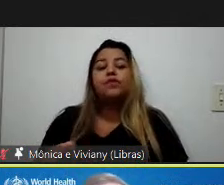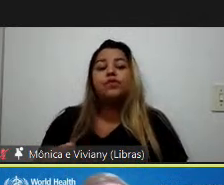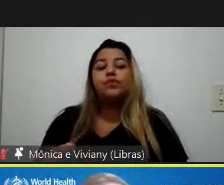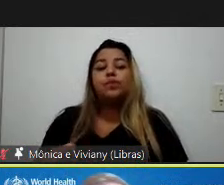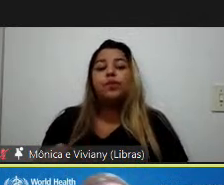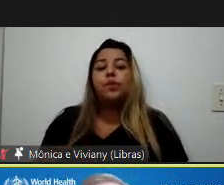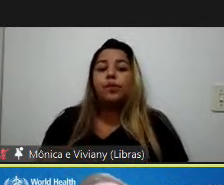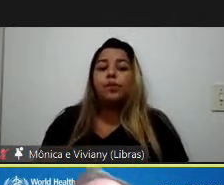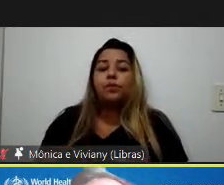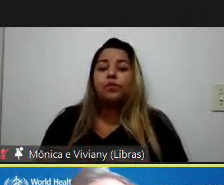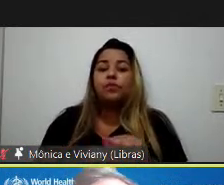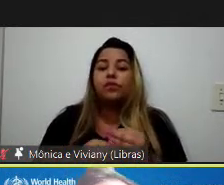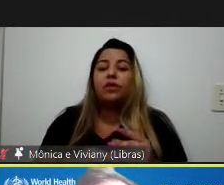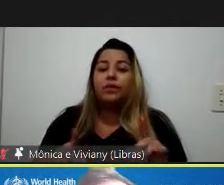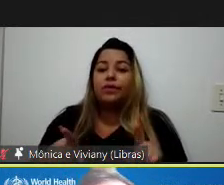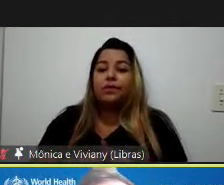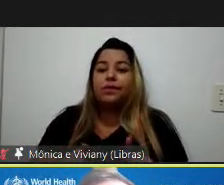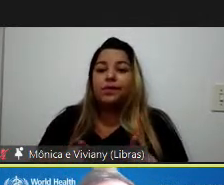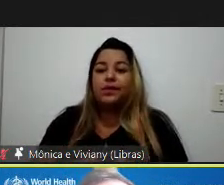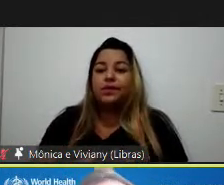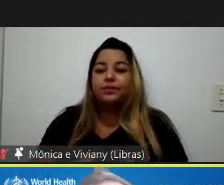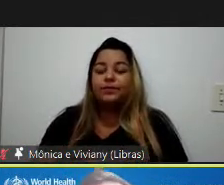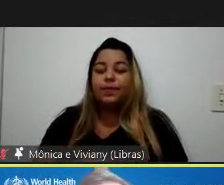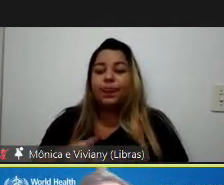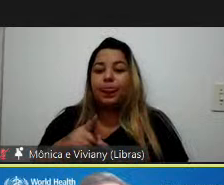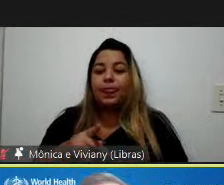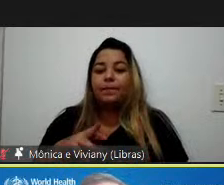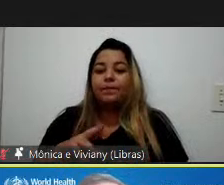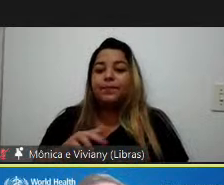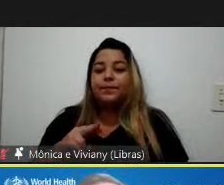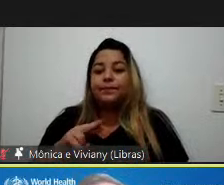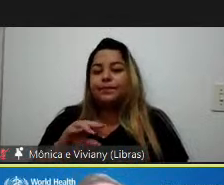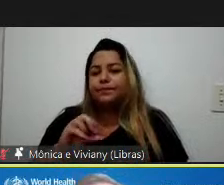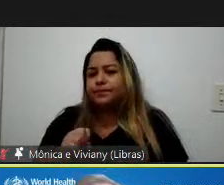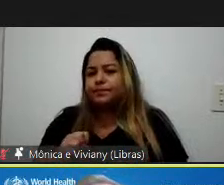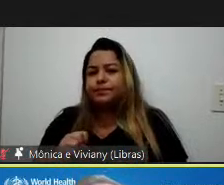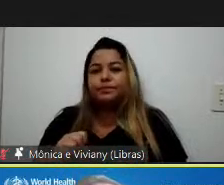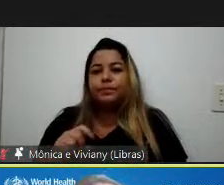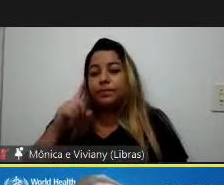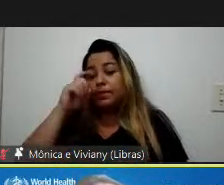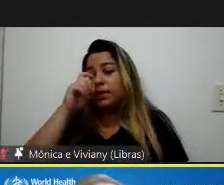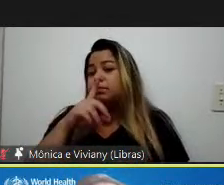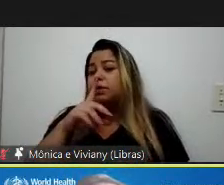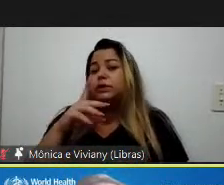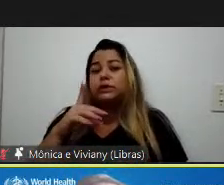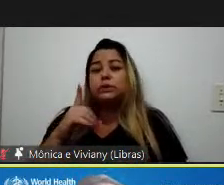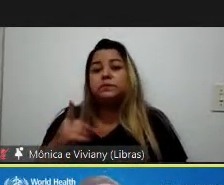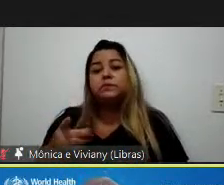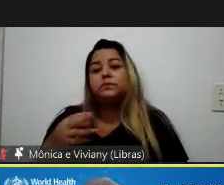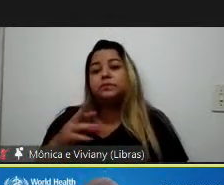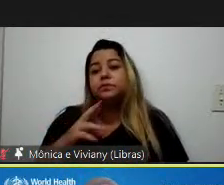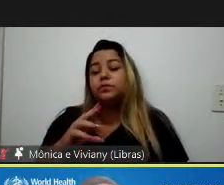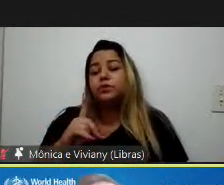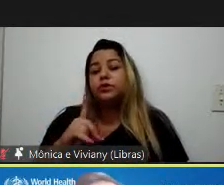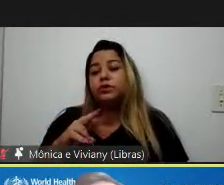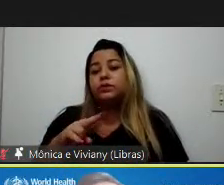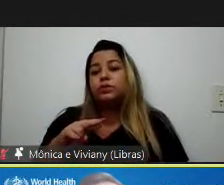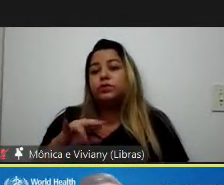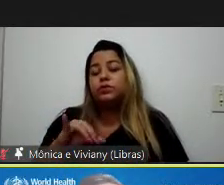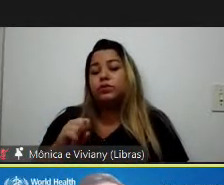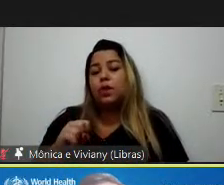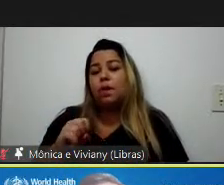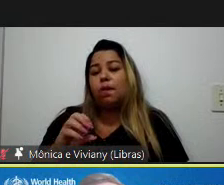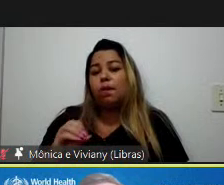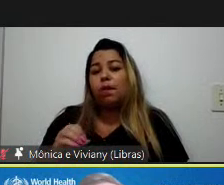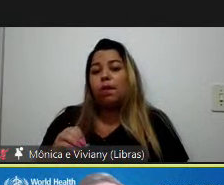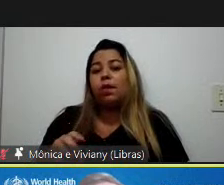other technological solutions, for example, the diagnostics to enhance access to quality nutrition care. We need to have,